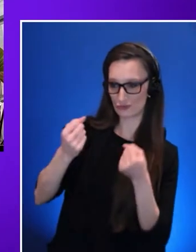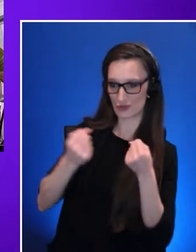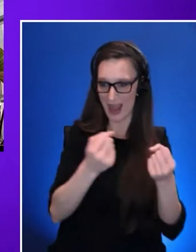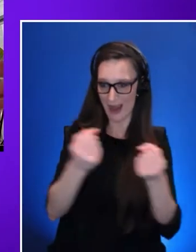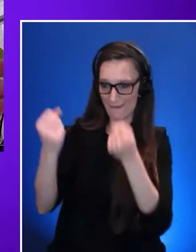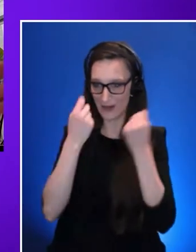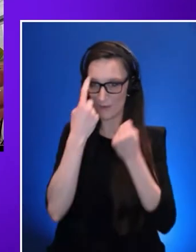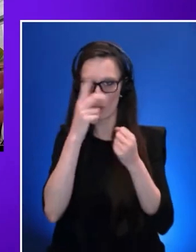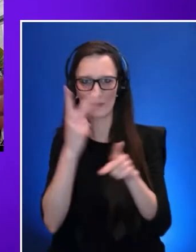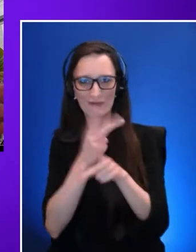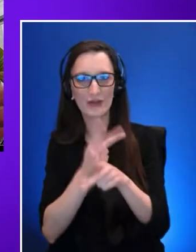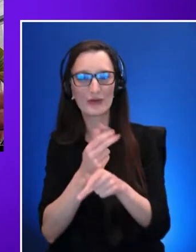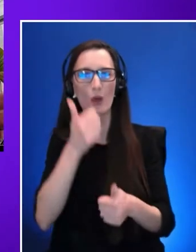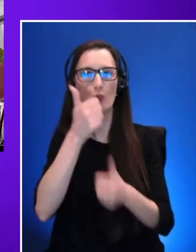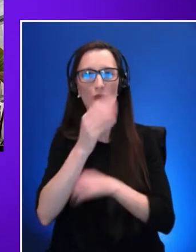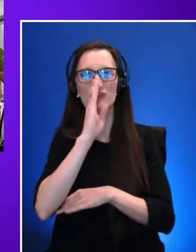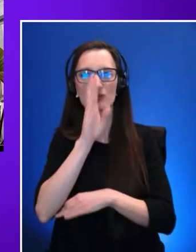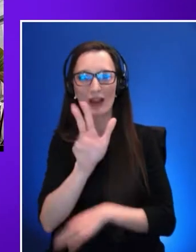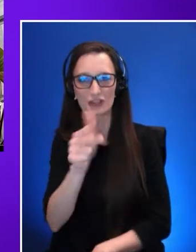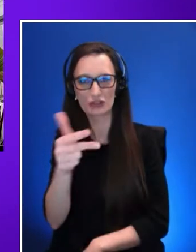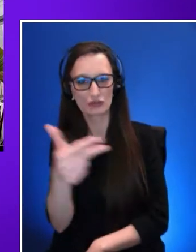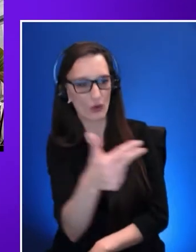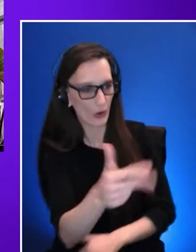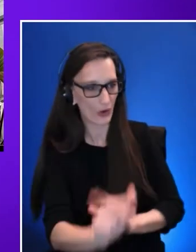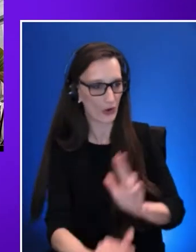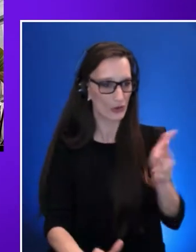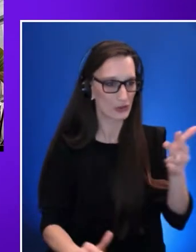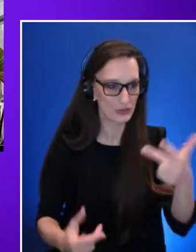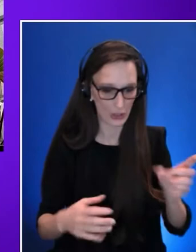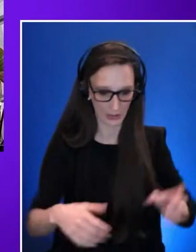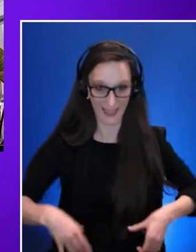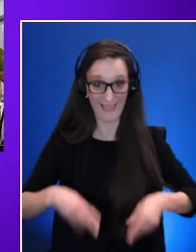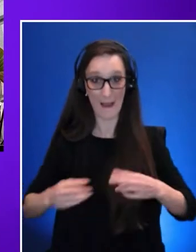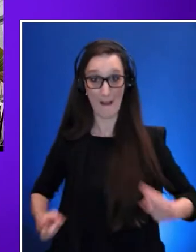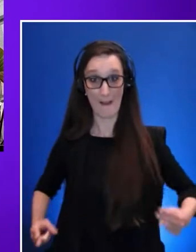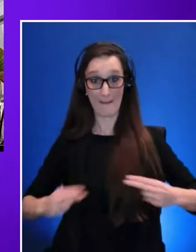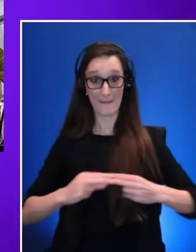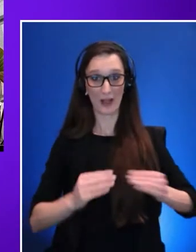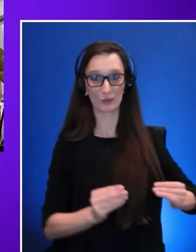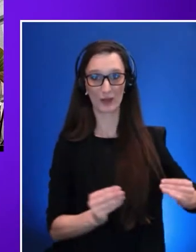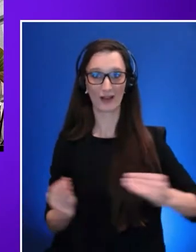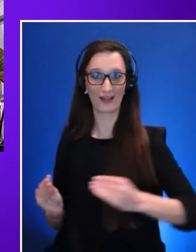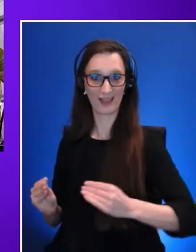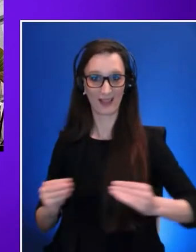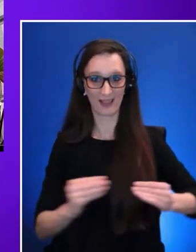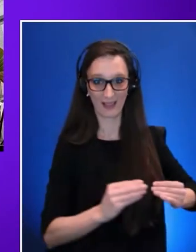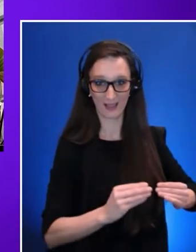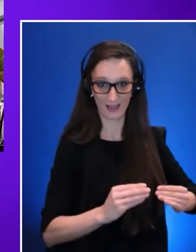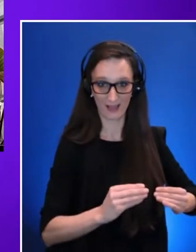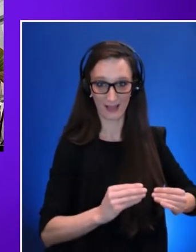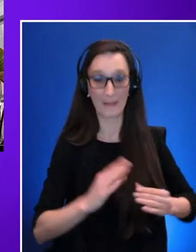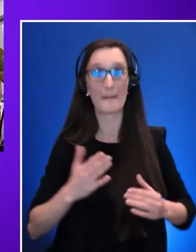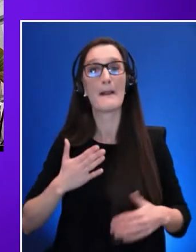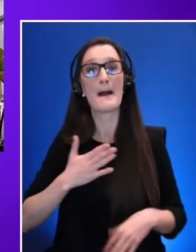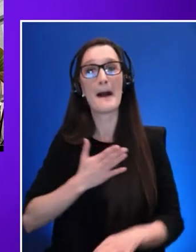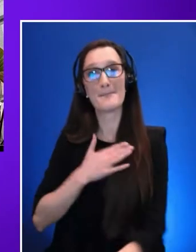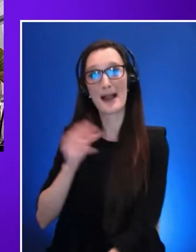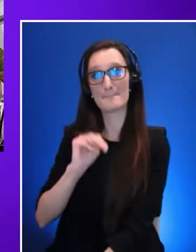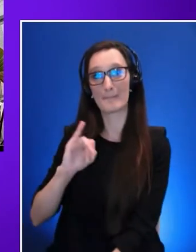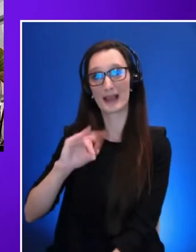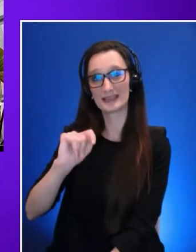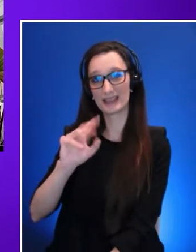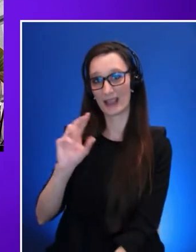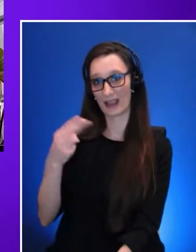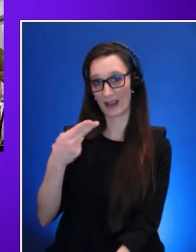to turn. The haptics go in that direction. When I was at the MIT hackathon, I met a young man who had developed a